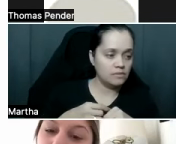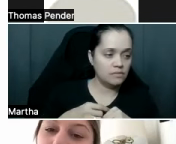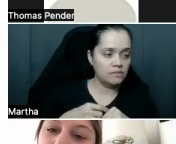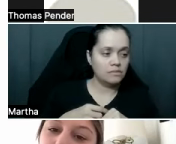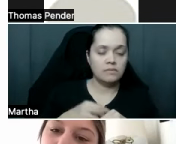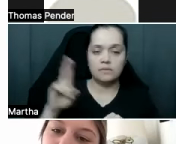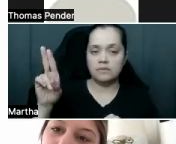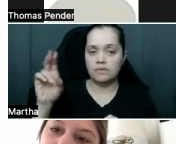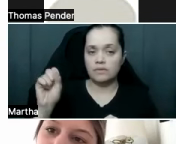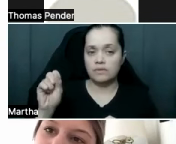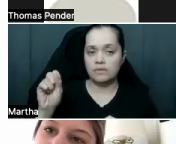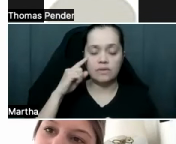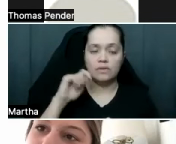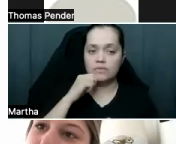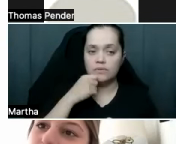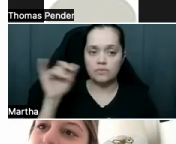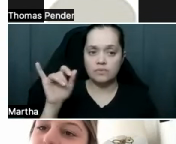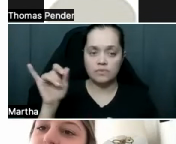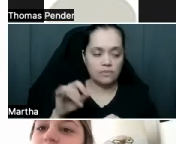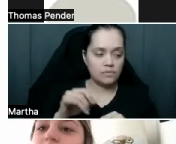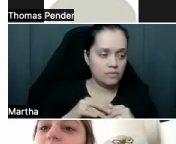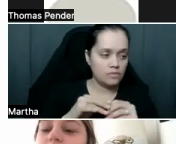the US. So I thought that was pretty cool.